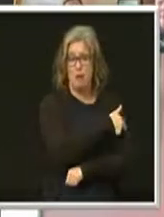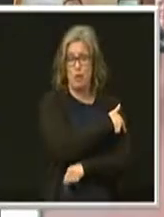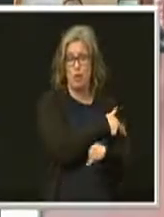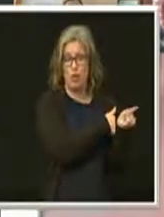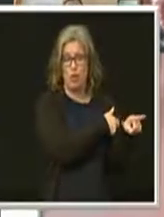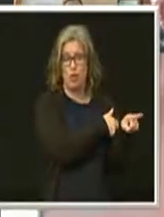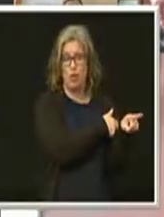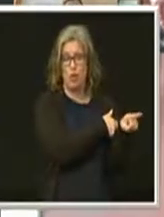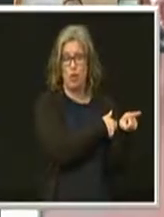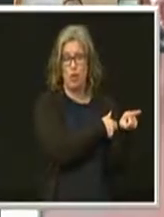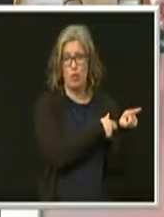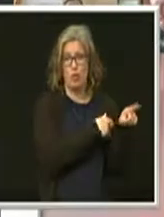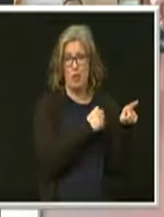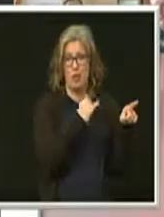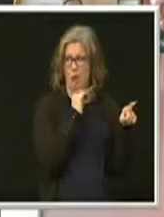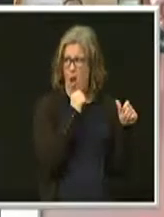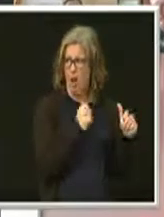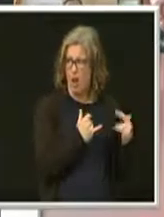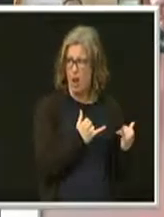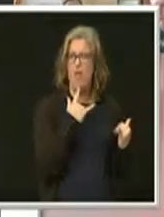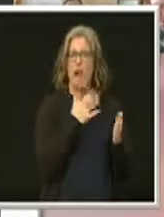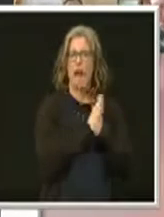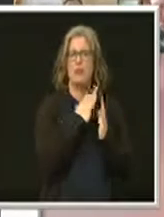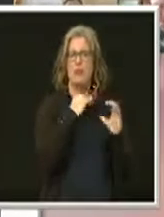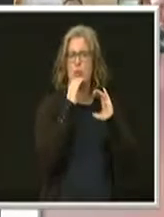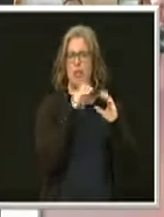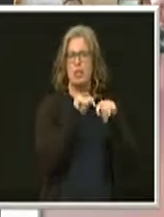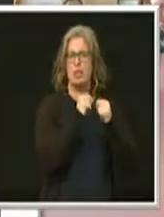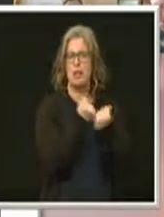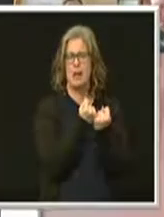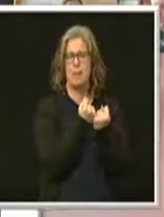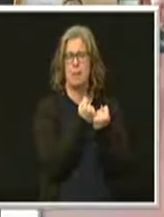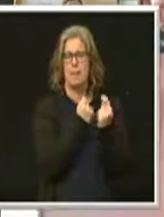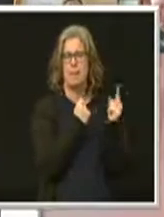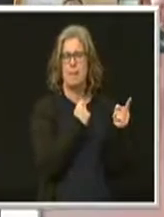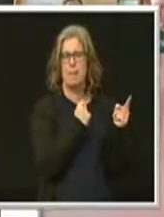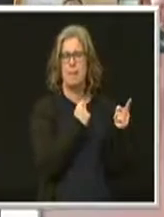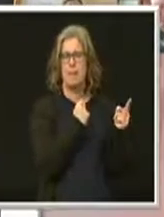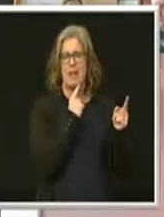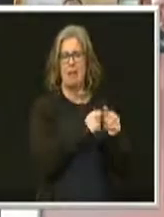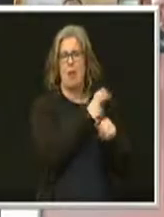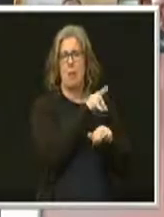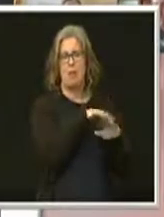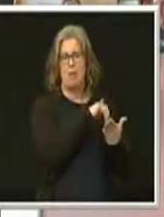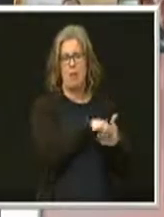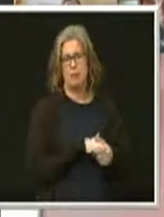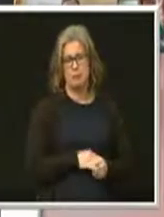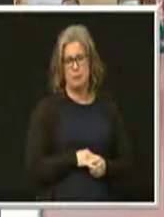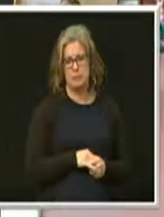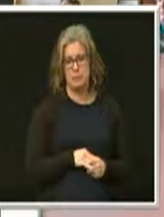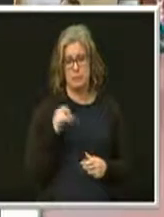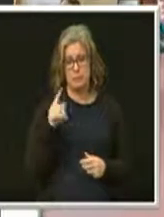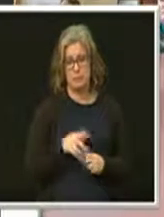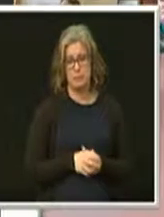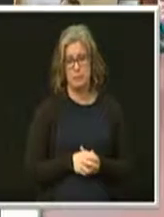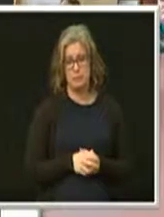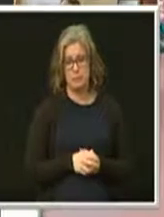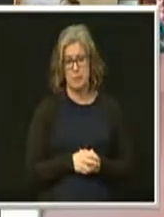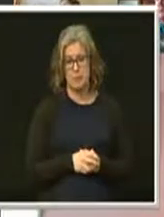if not all right now. So I'll ask my communications team to follow up on that, okay?